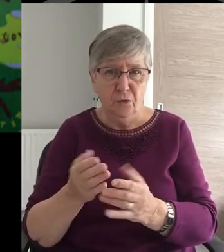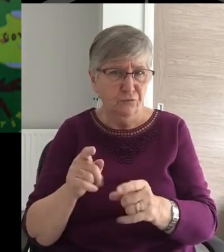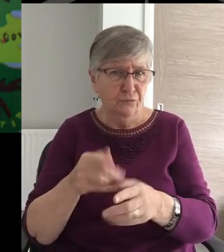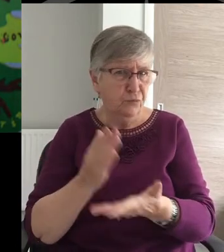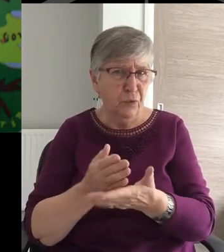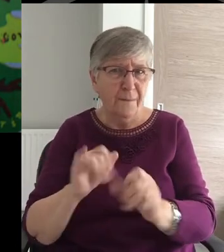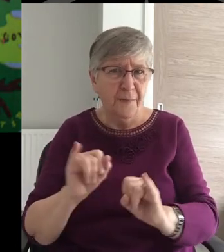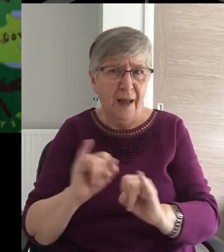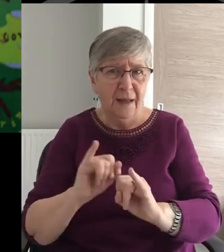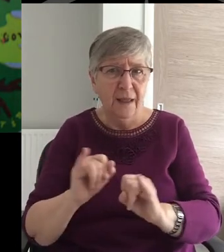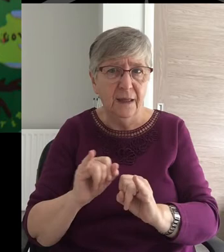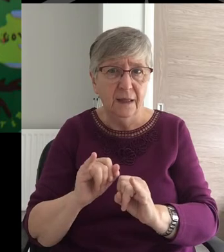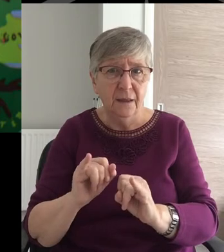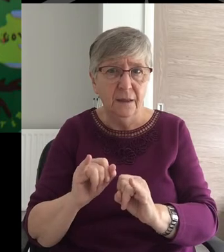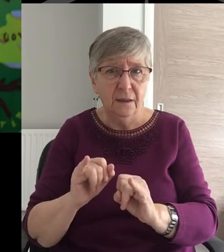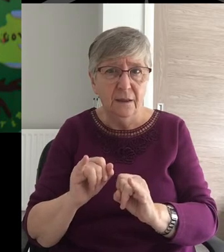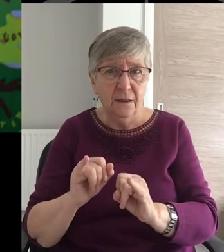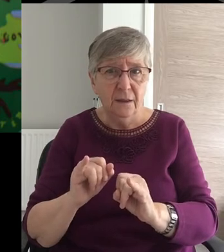badly